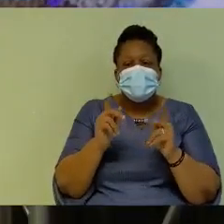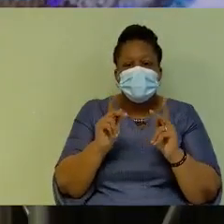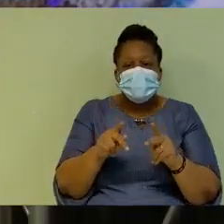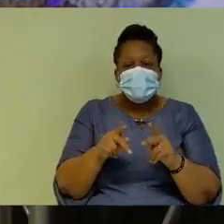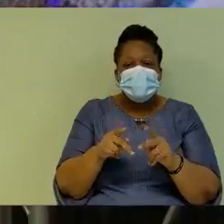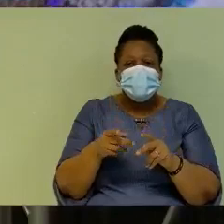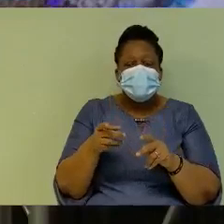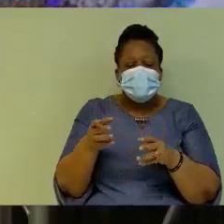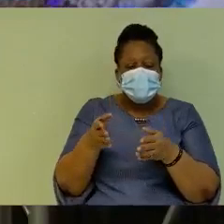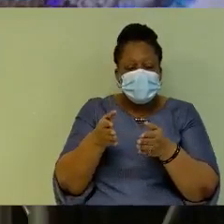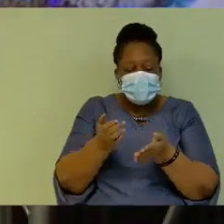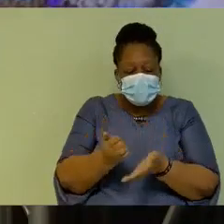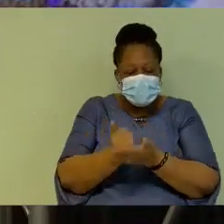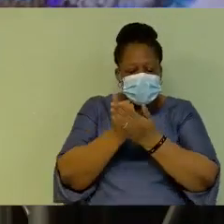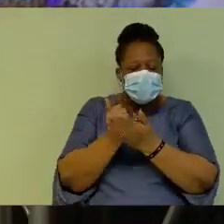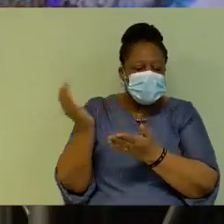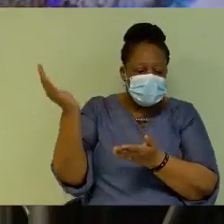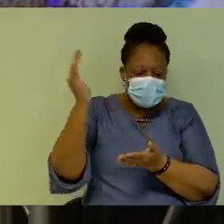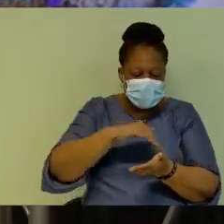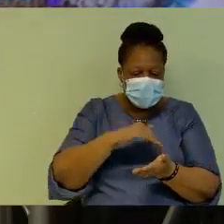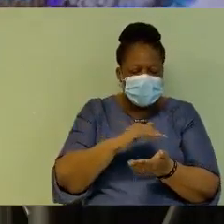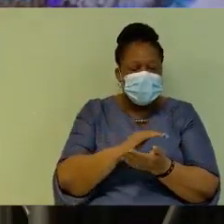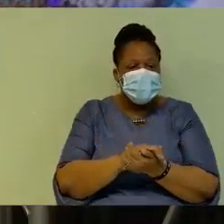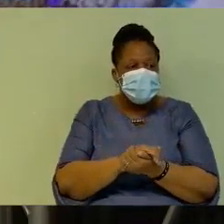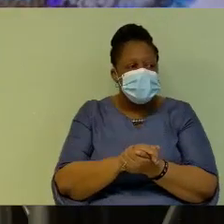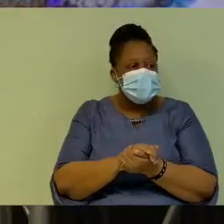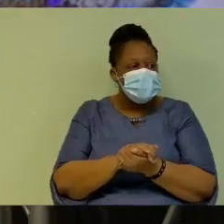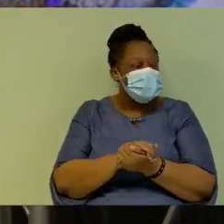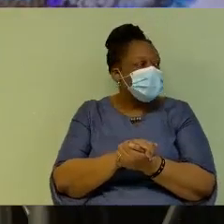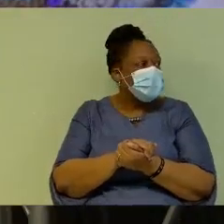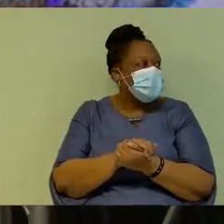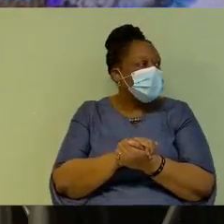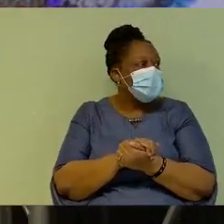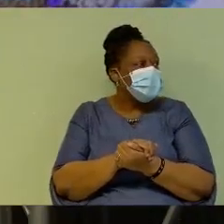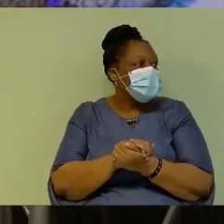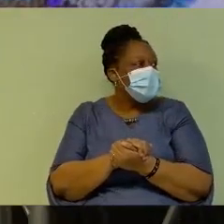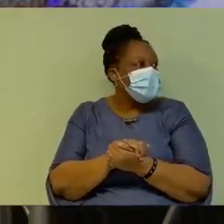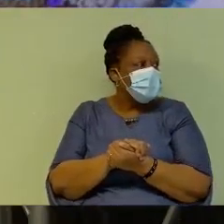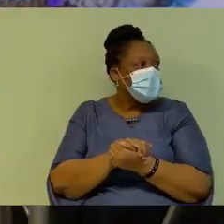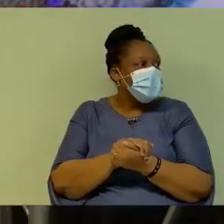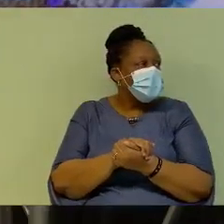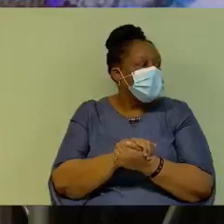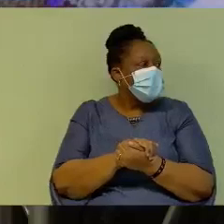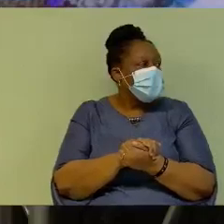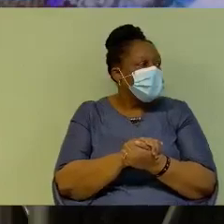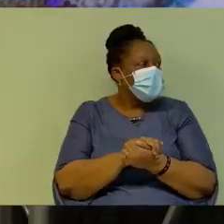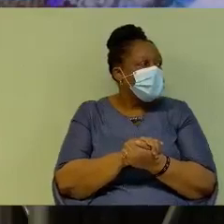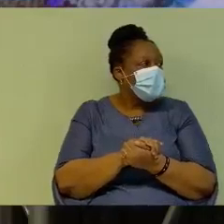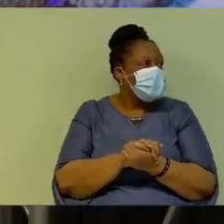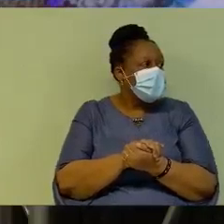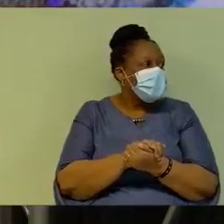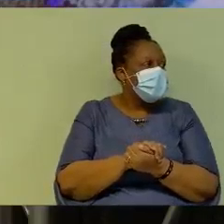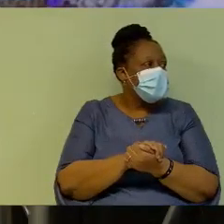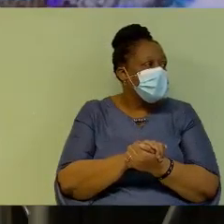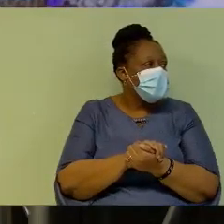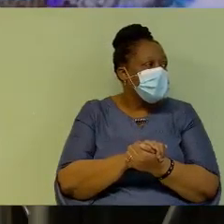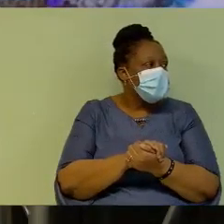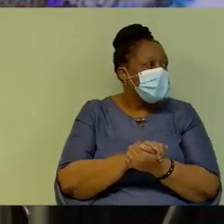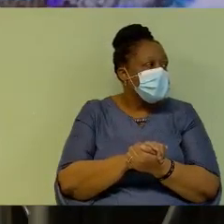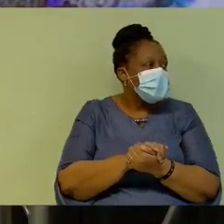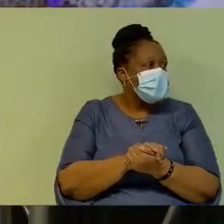Immigration Department, Port Health, and the COVID-19 Task Force. The repatriation would have been facilitated